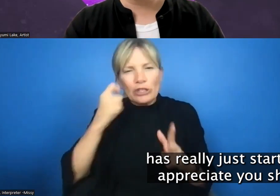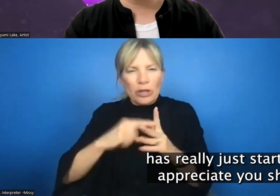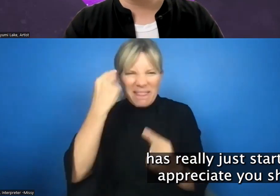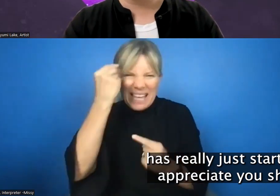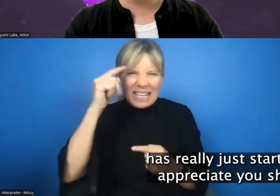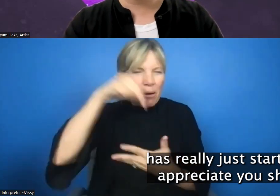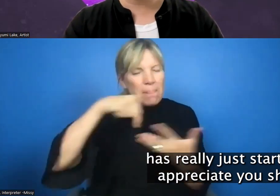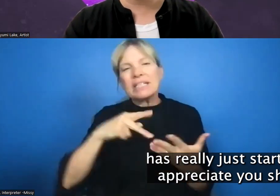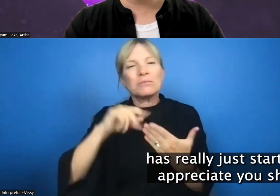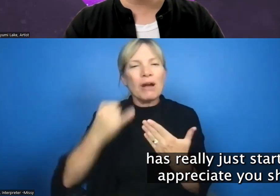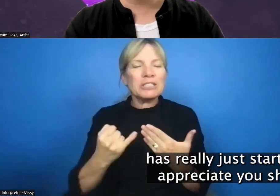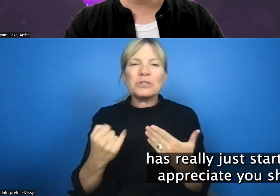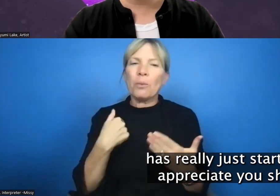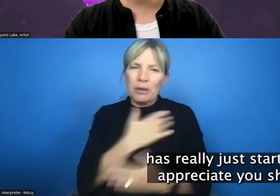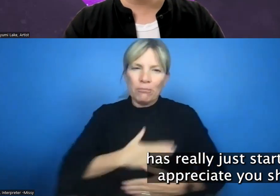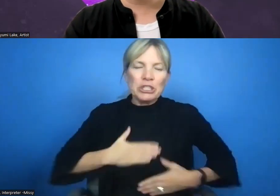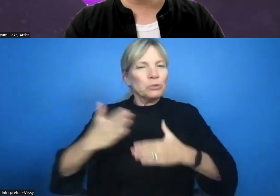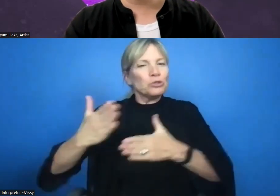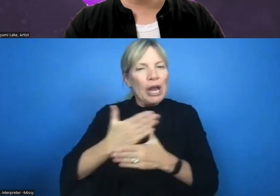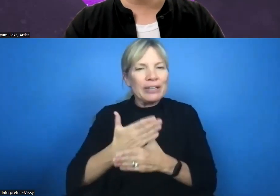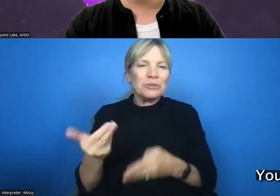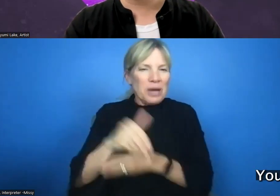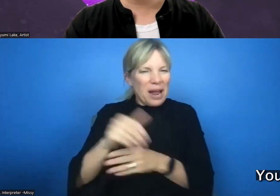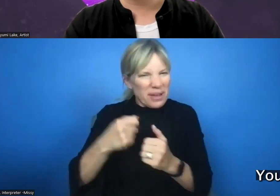we very much appreciate you sharing this evening.